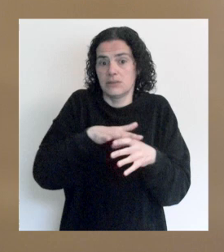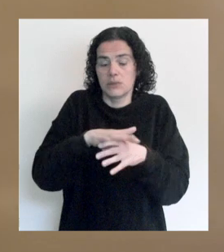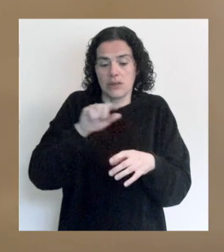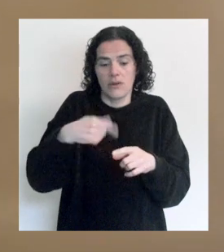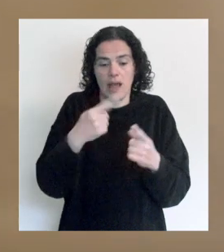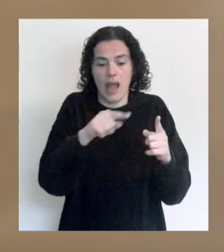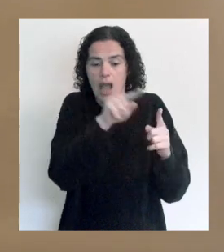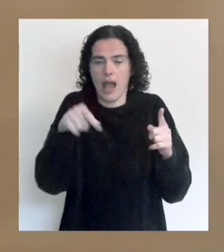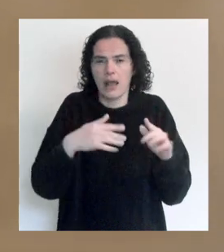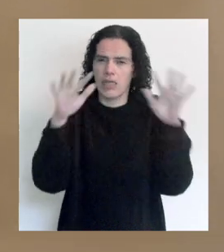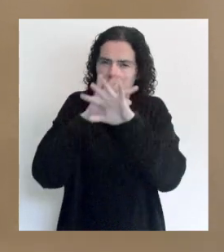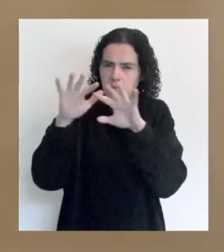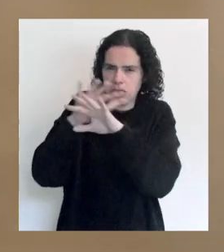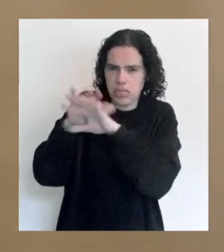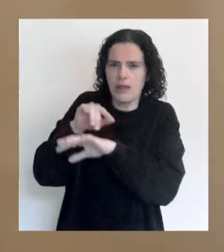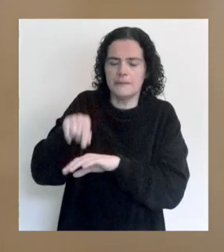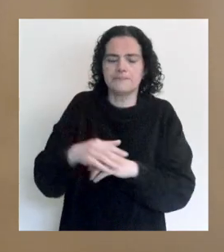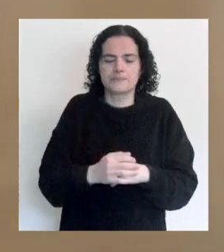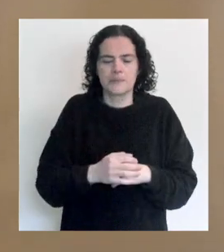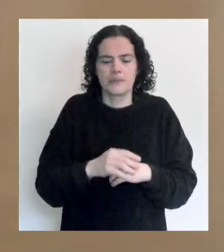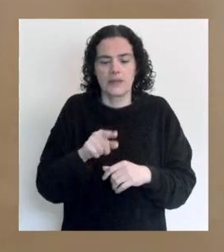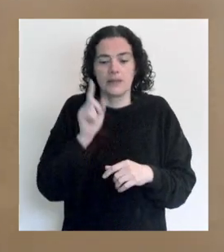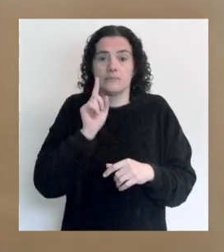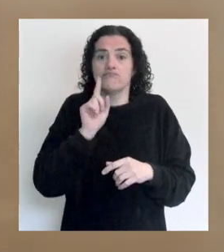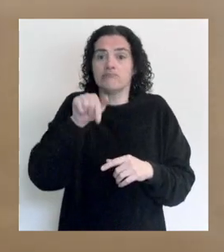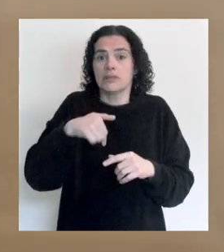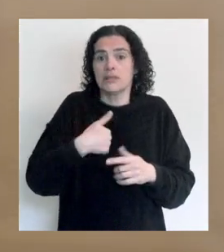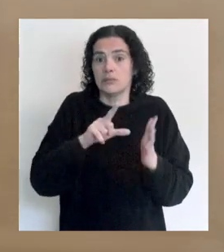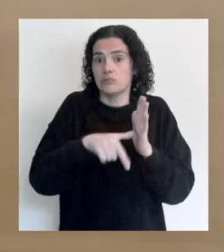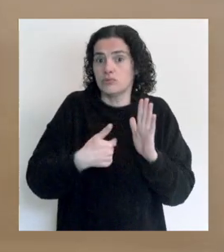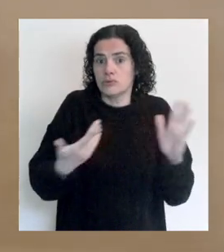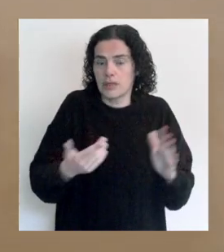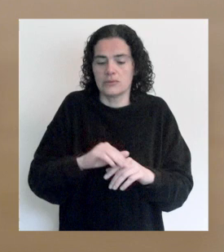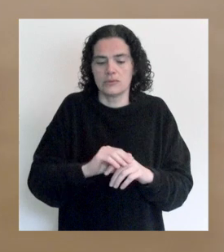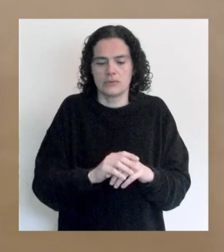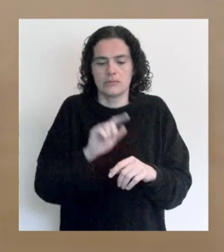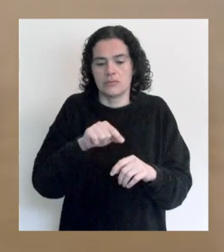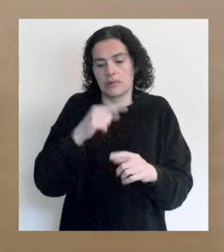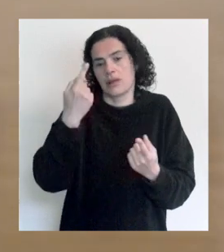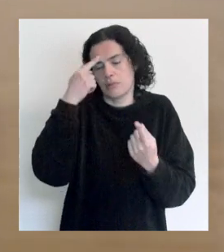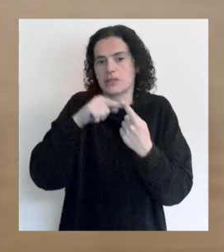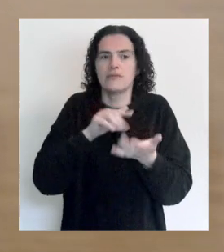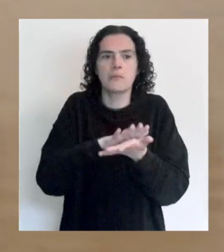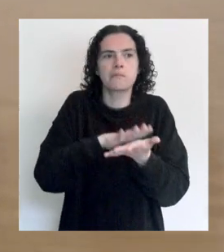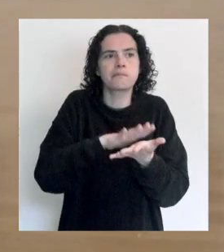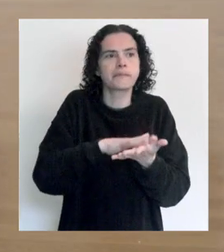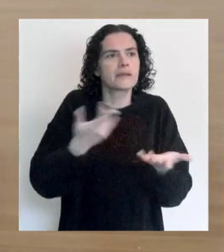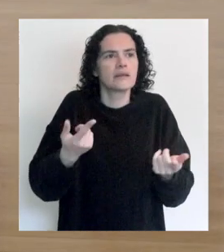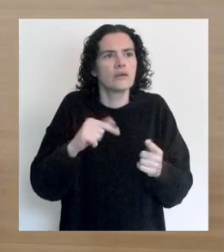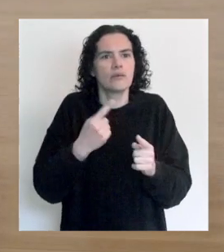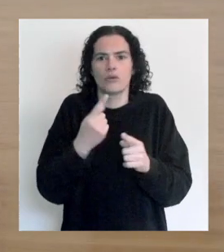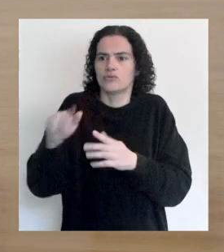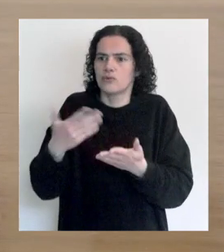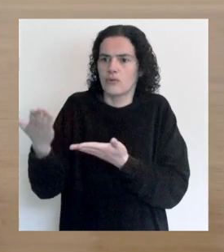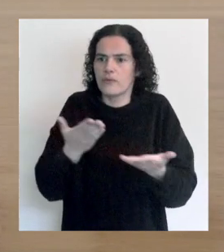very strongly also with the Point d'Ironie. Again, with Boltanski, we initiated this project with Agnes B, published by Agnes B,